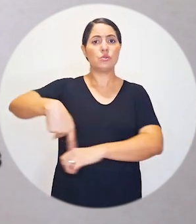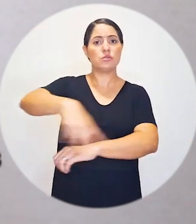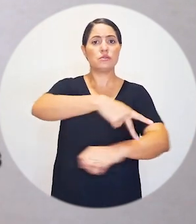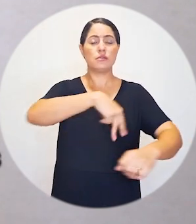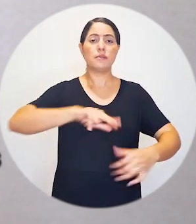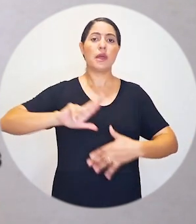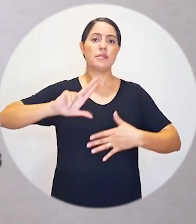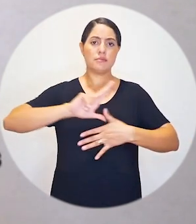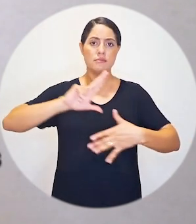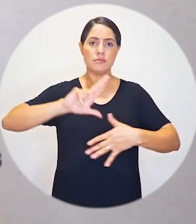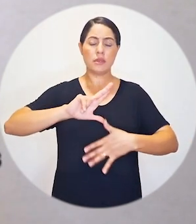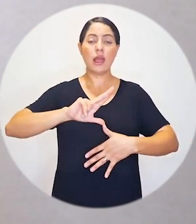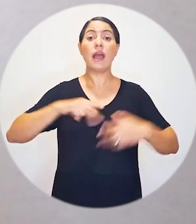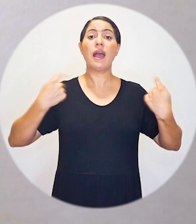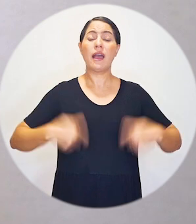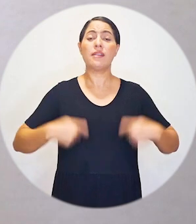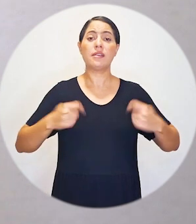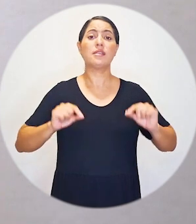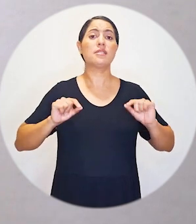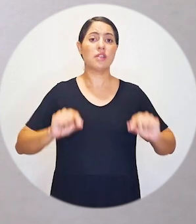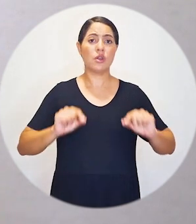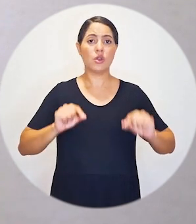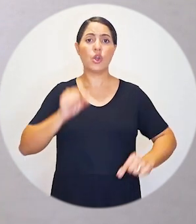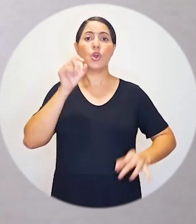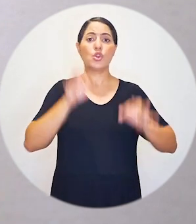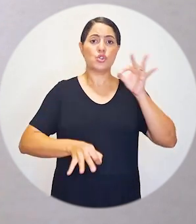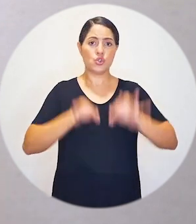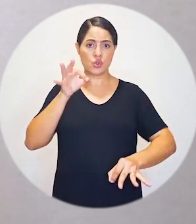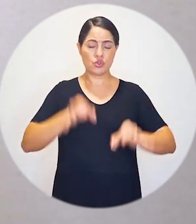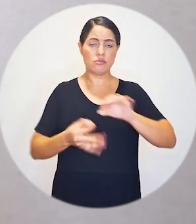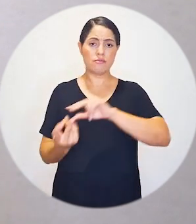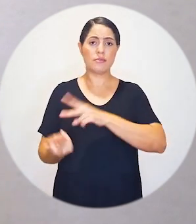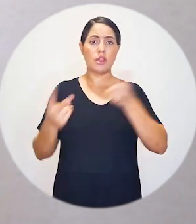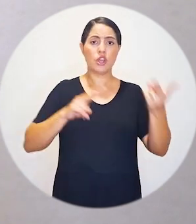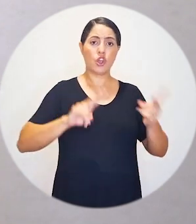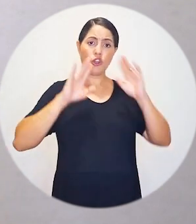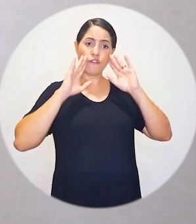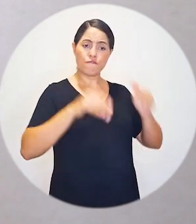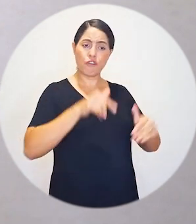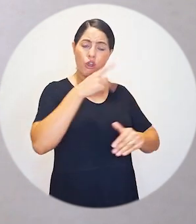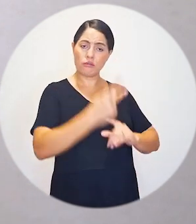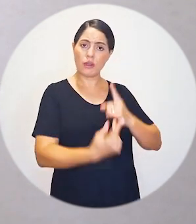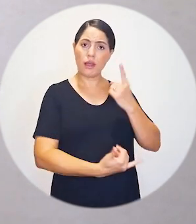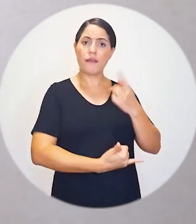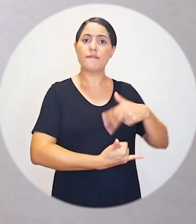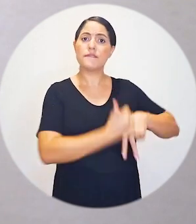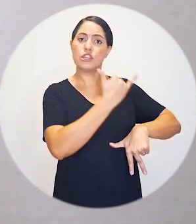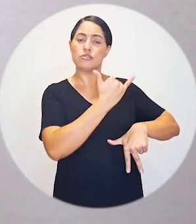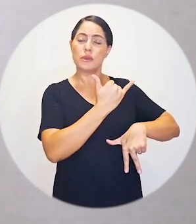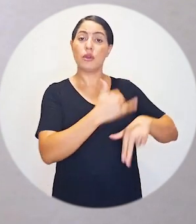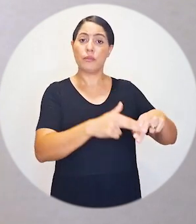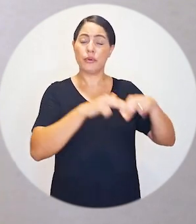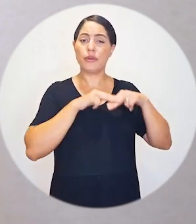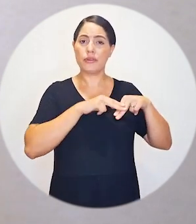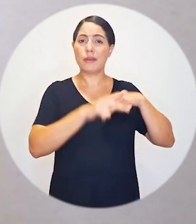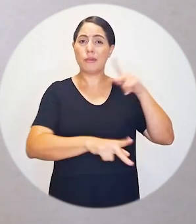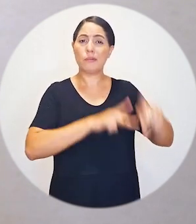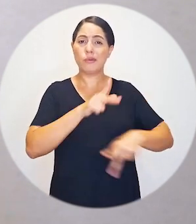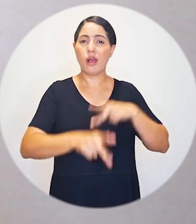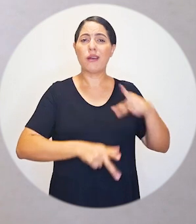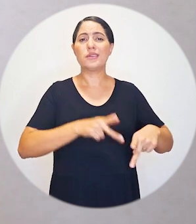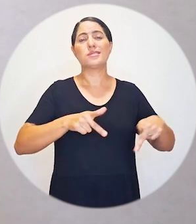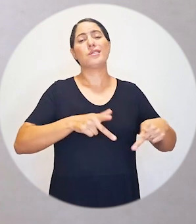in Latin American countries, requires a transitional justice process that is victim-centered and reflective